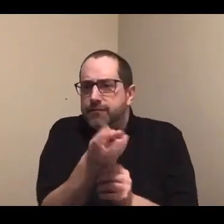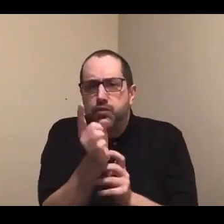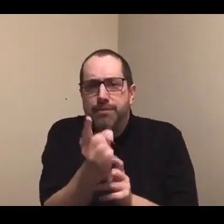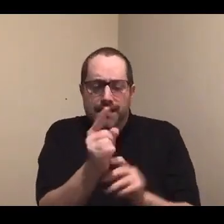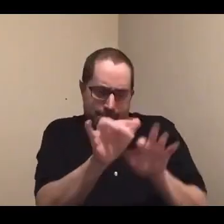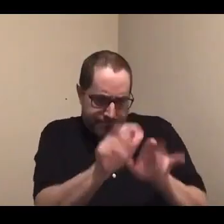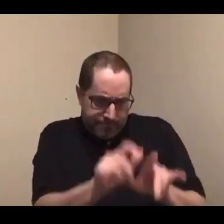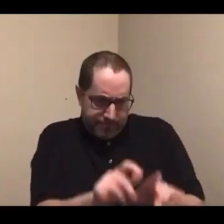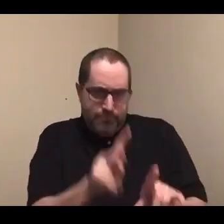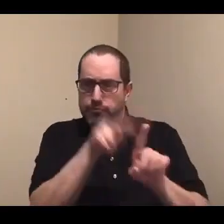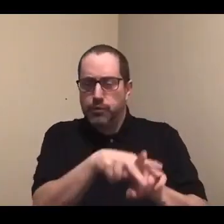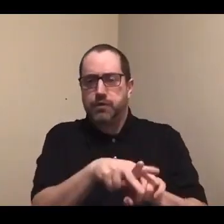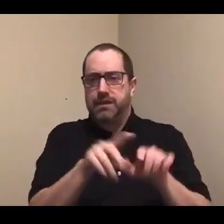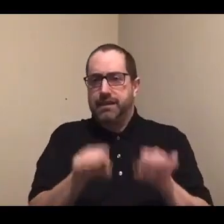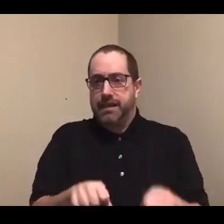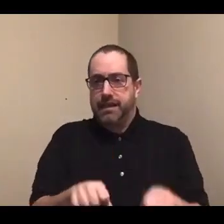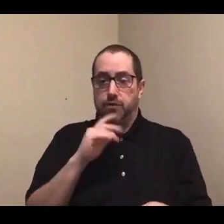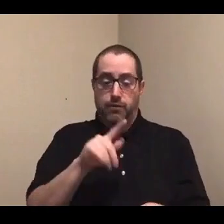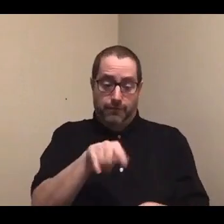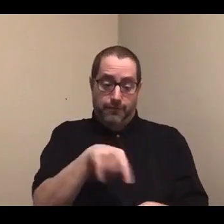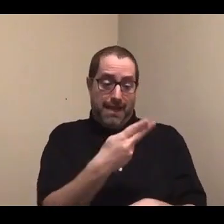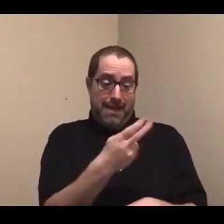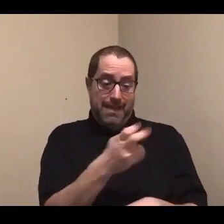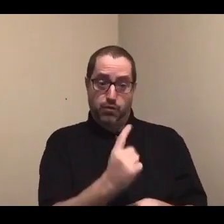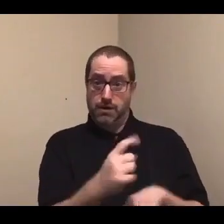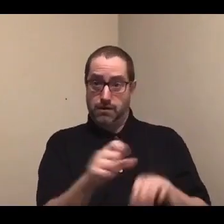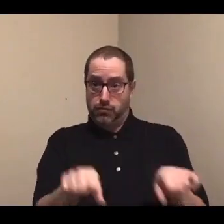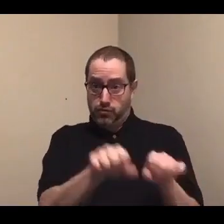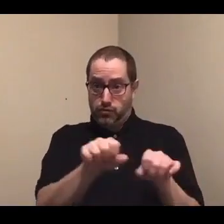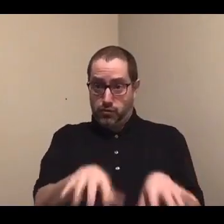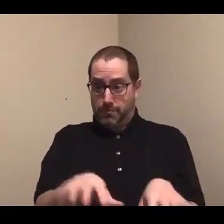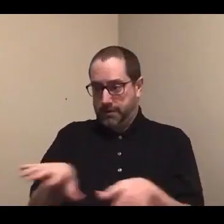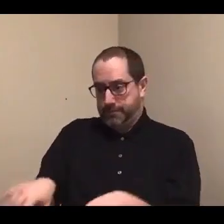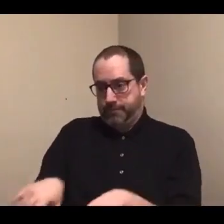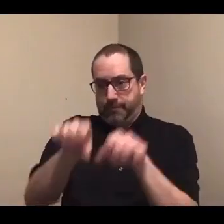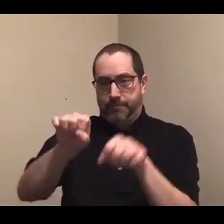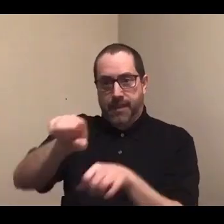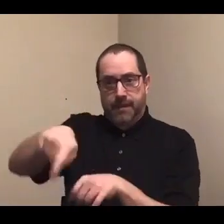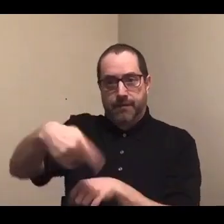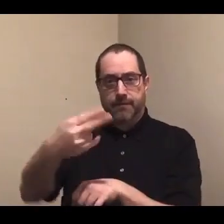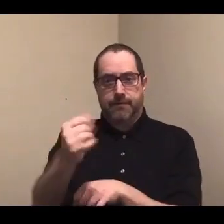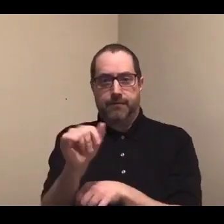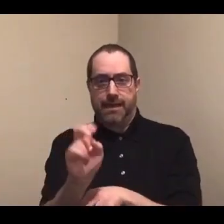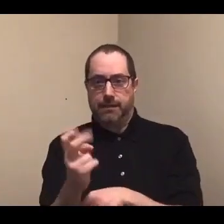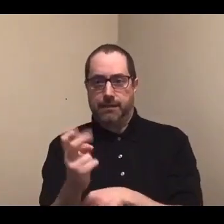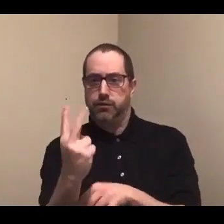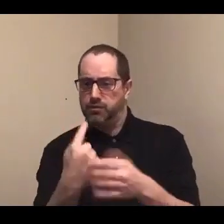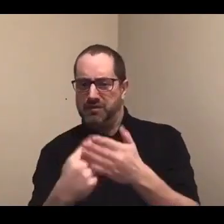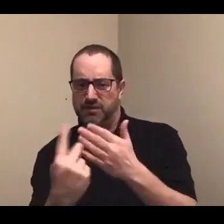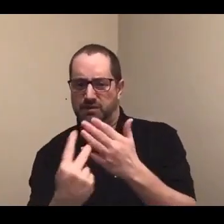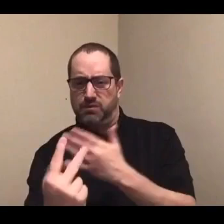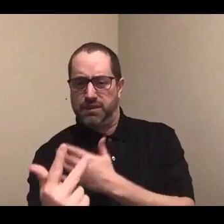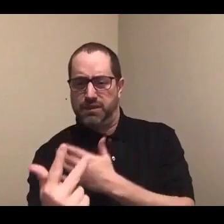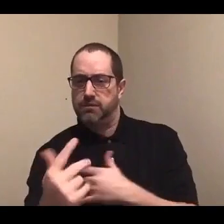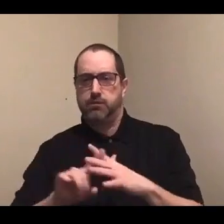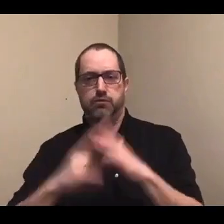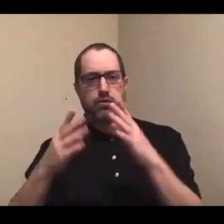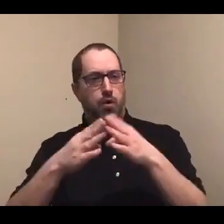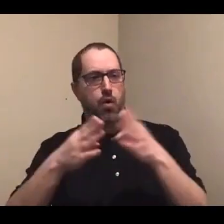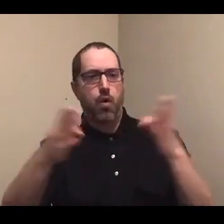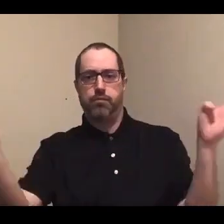we move from phase 1 into phase 2 over the coming weeks and start opening up immunization to the general